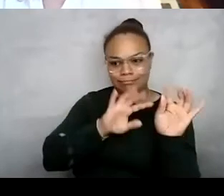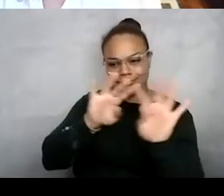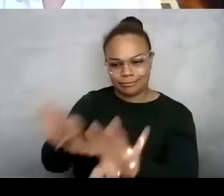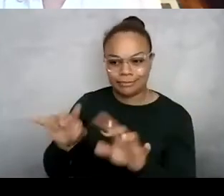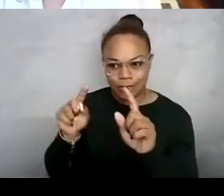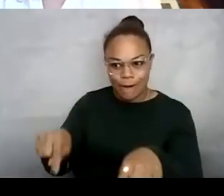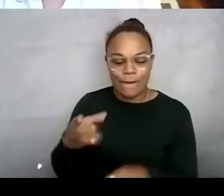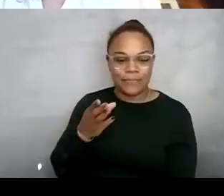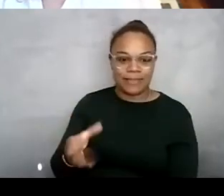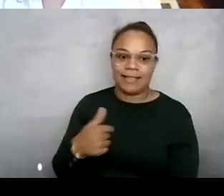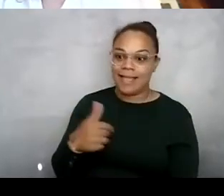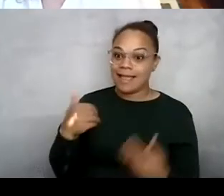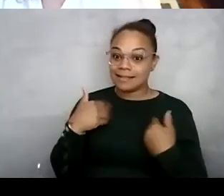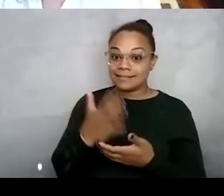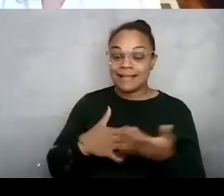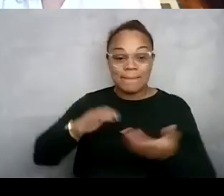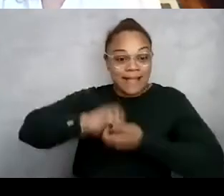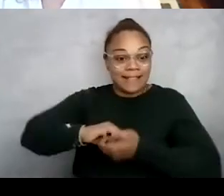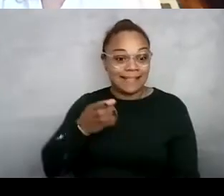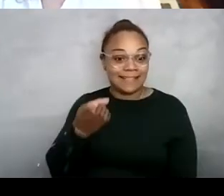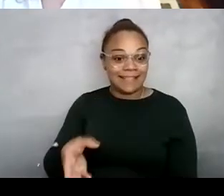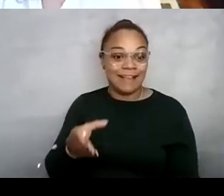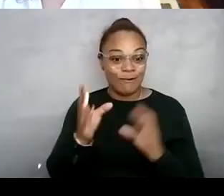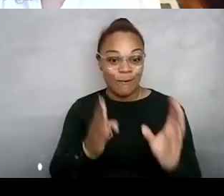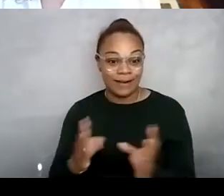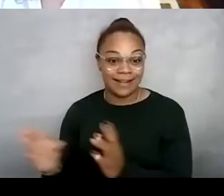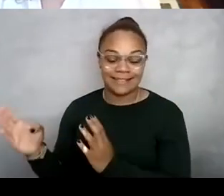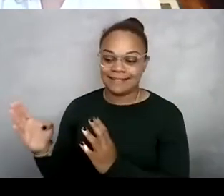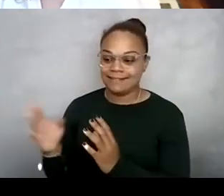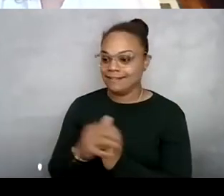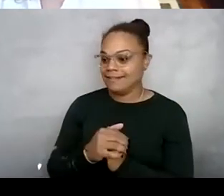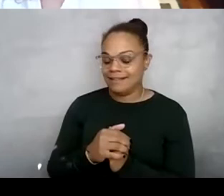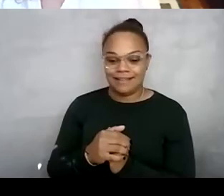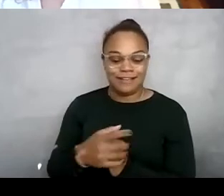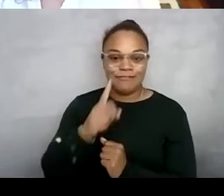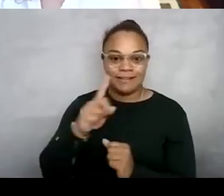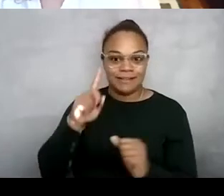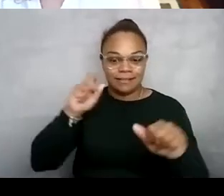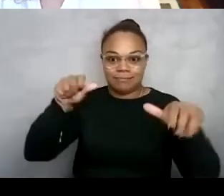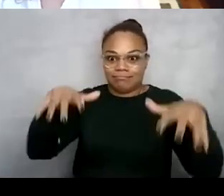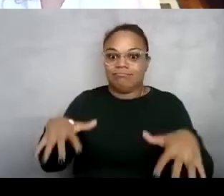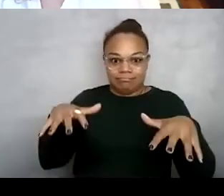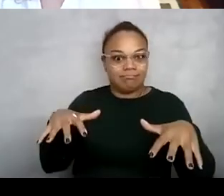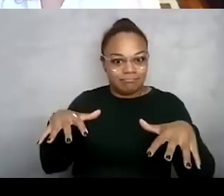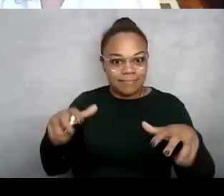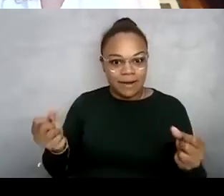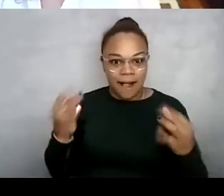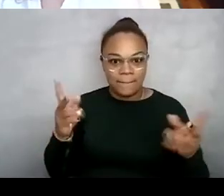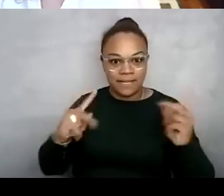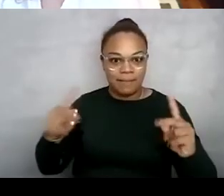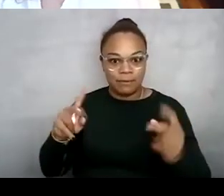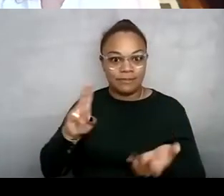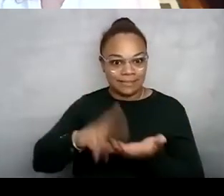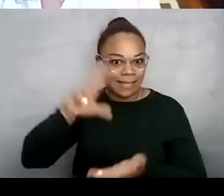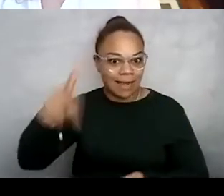of allies that were there organizing, and they were floored by how many people were signing up and how